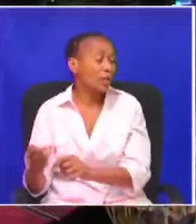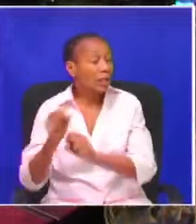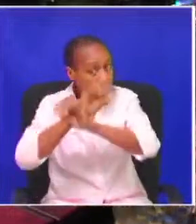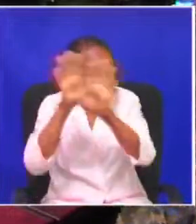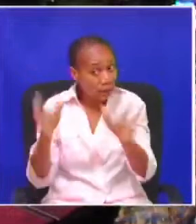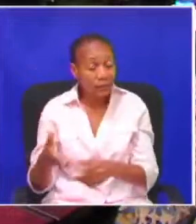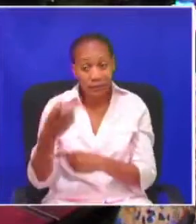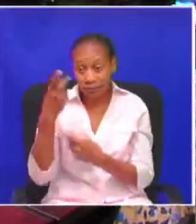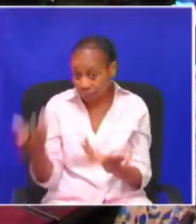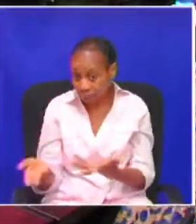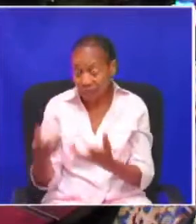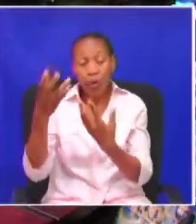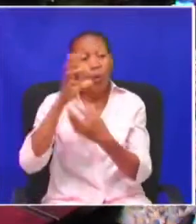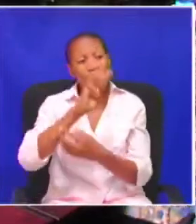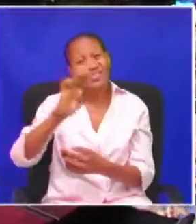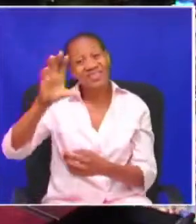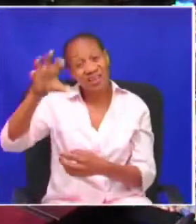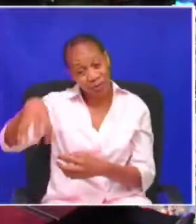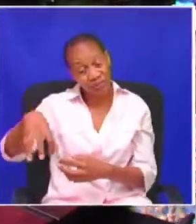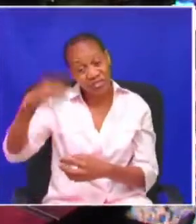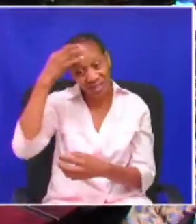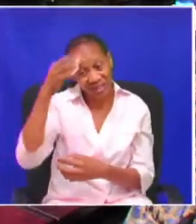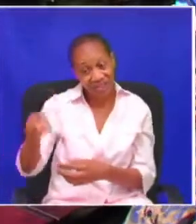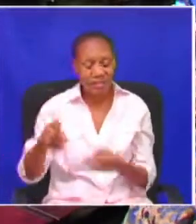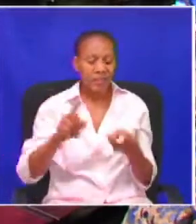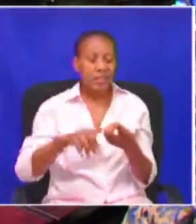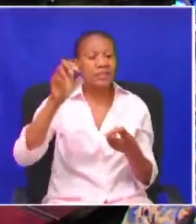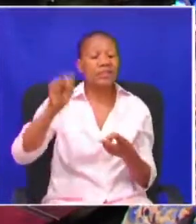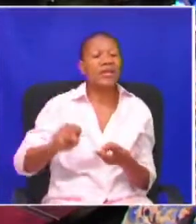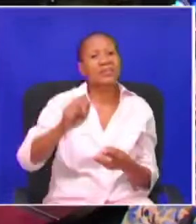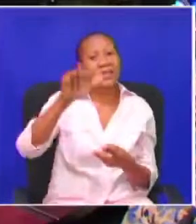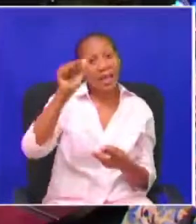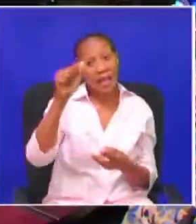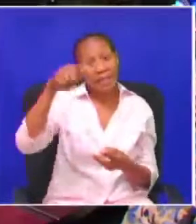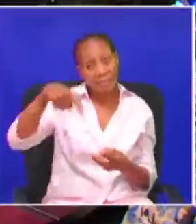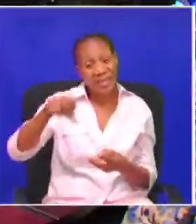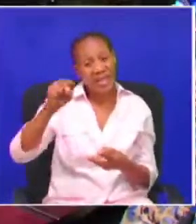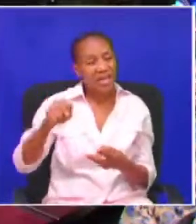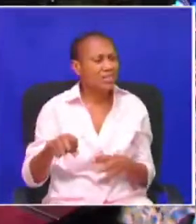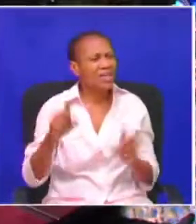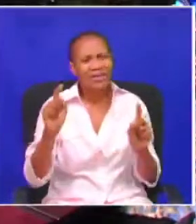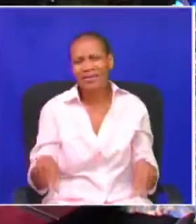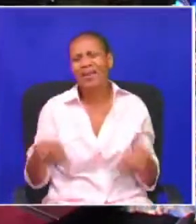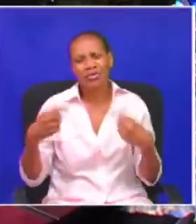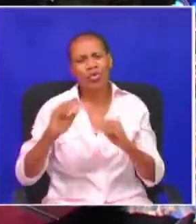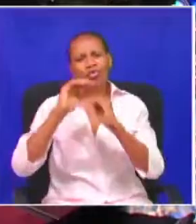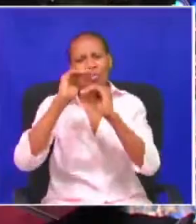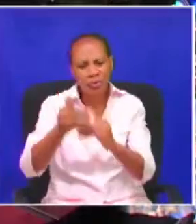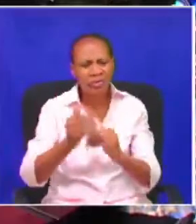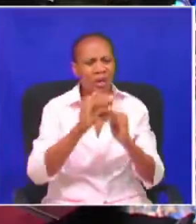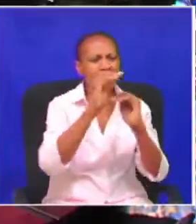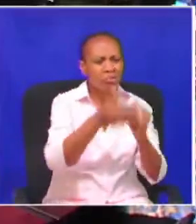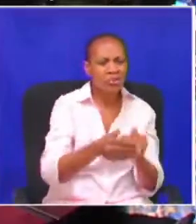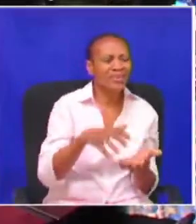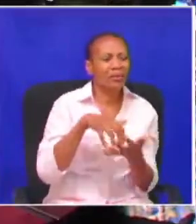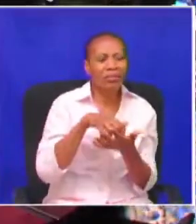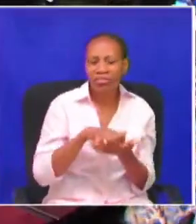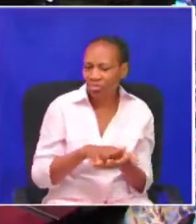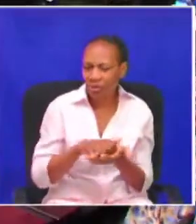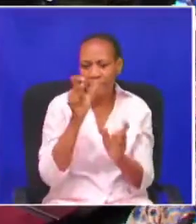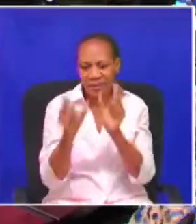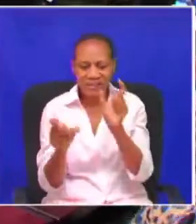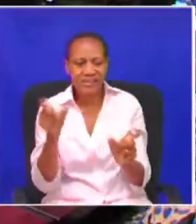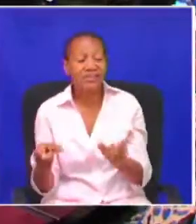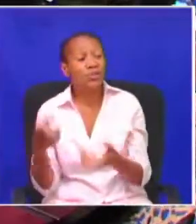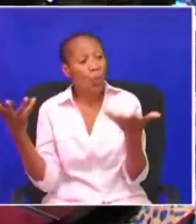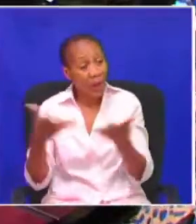city, the Western Cape Provincial Government, and the South African Police Service are not able to protect innocent and vulnerable persons